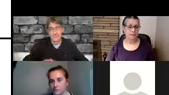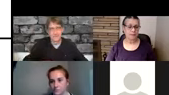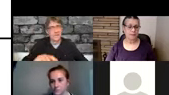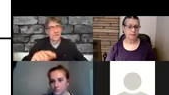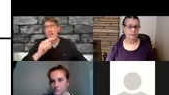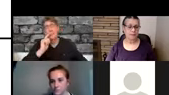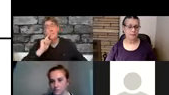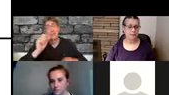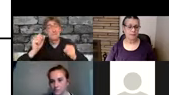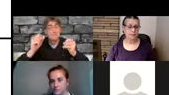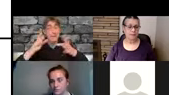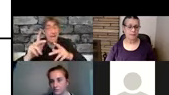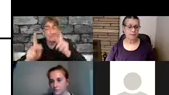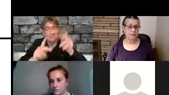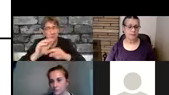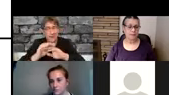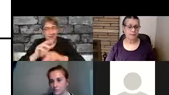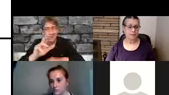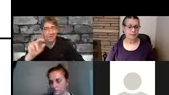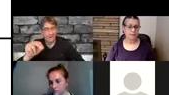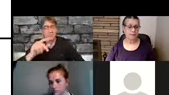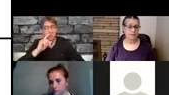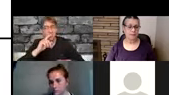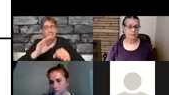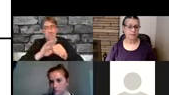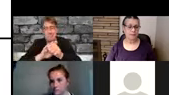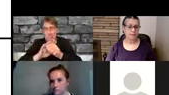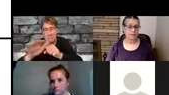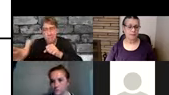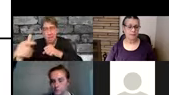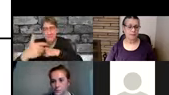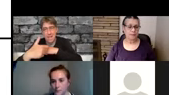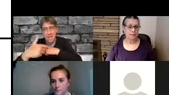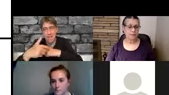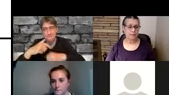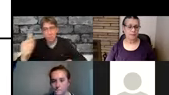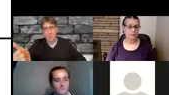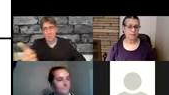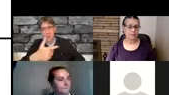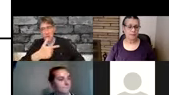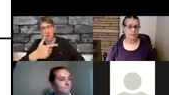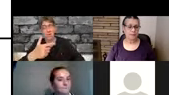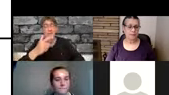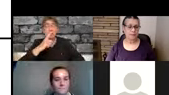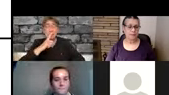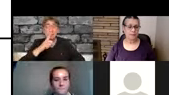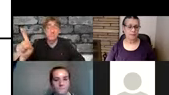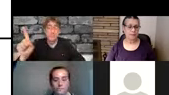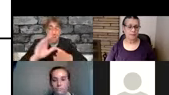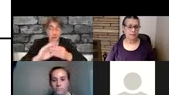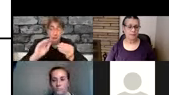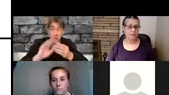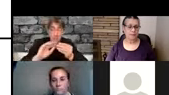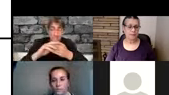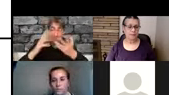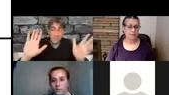get through everybody. As soon as you are finished, you will be muted again. So at this point in time, I'd like